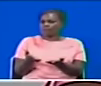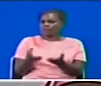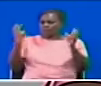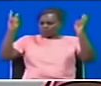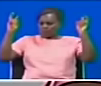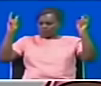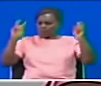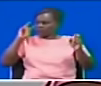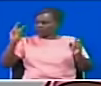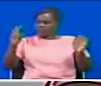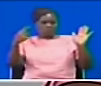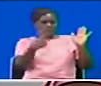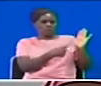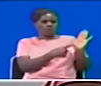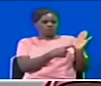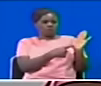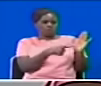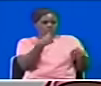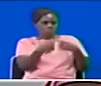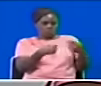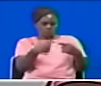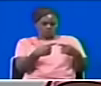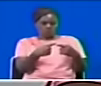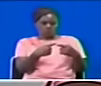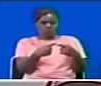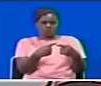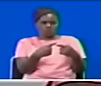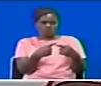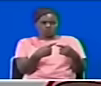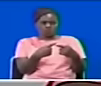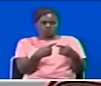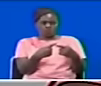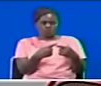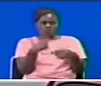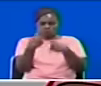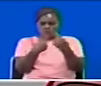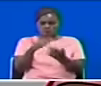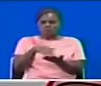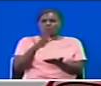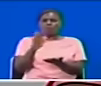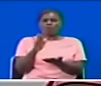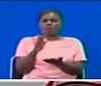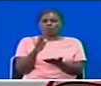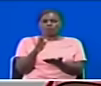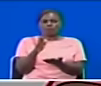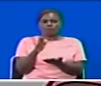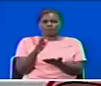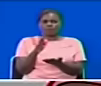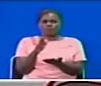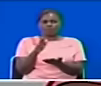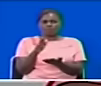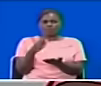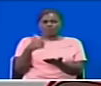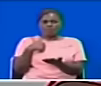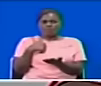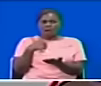hashtag is Checkpoint. We'll continue to talk about this, of course, in days and weeks to come. And, of course, continue to have more women on the show. You know, we always